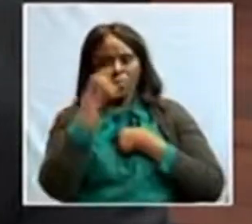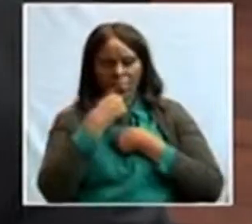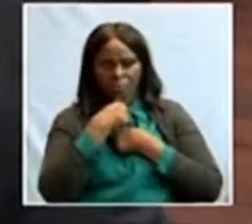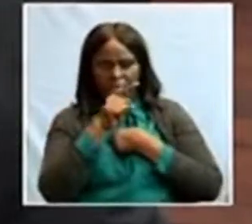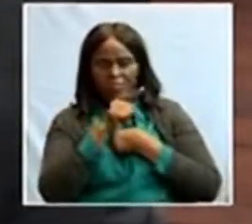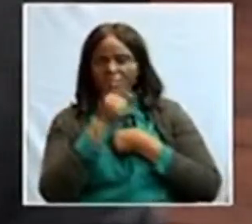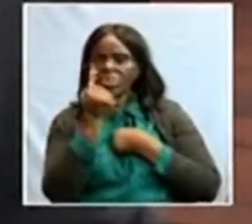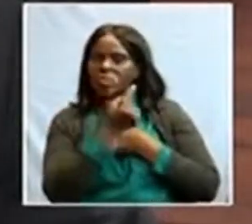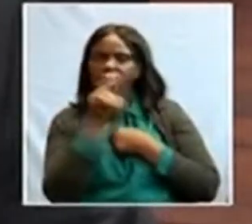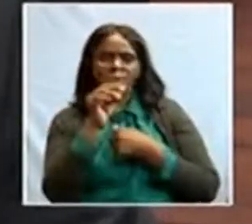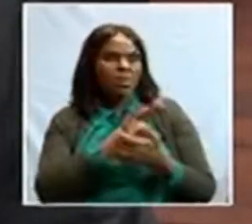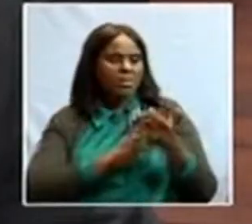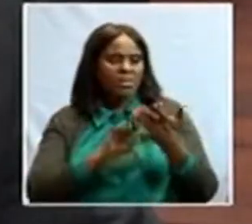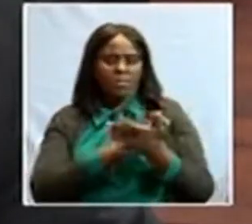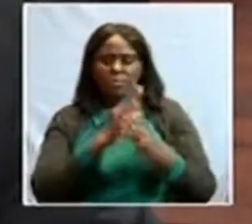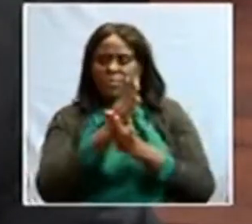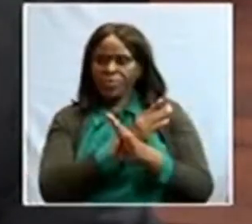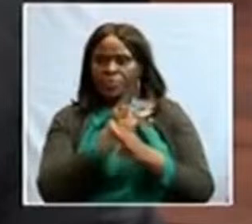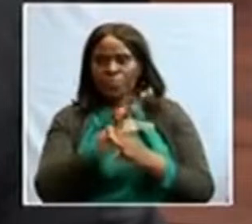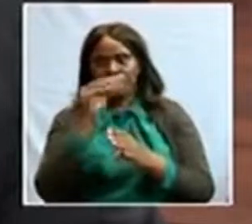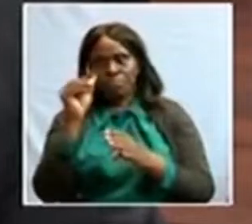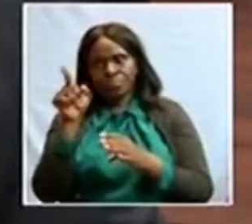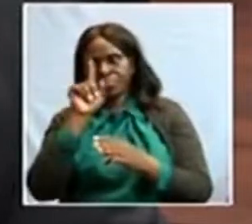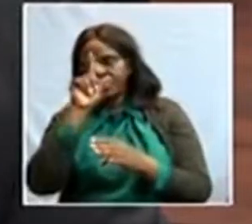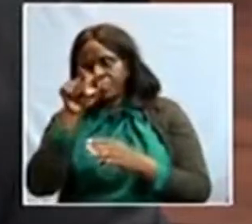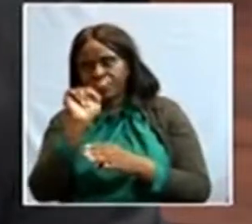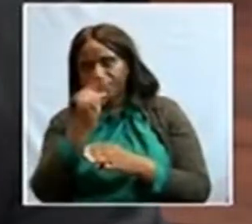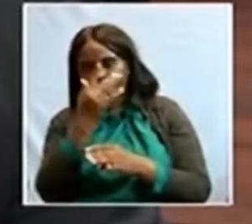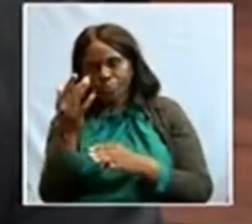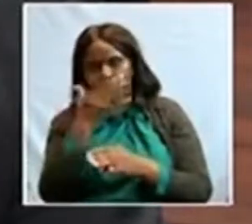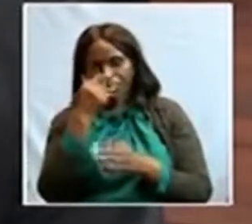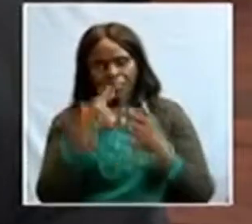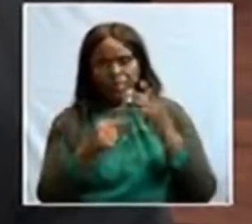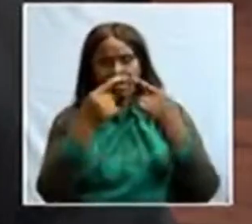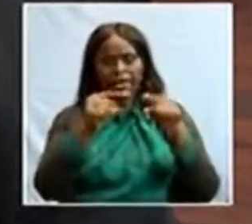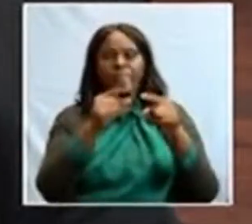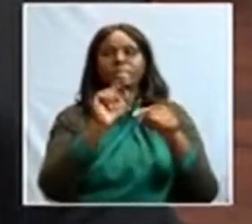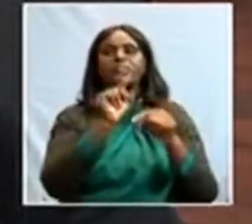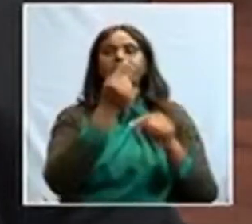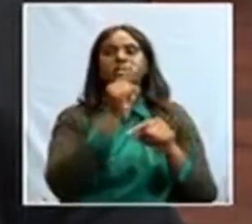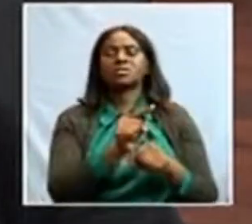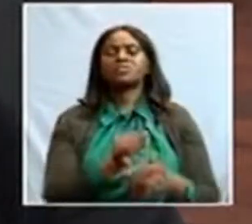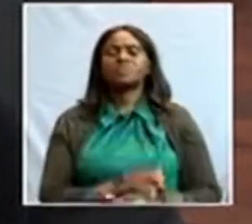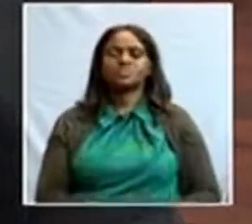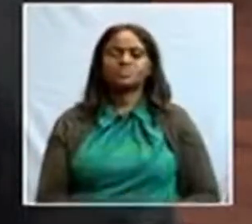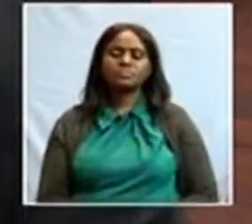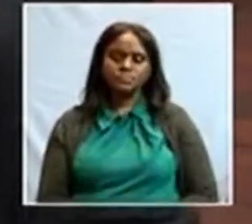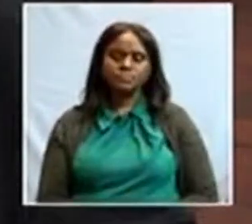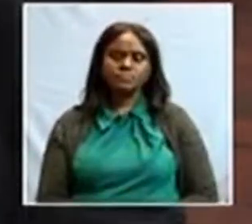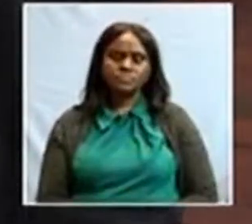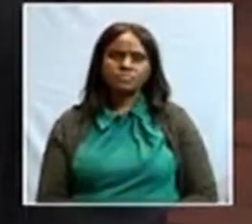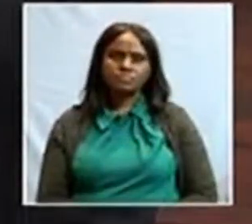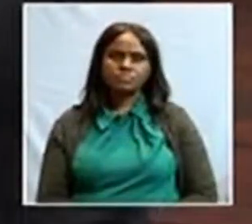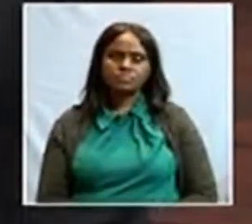is basic. Before you go to insurance, the first thing must happen first. Yes, yes. Thank you, Chair. The